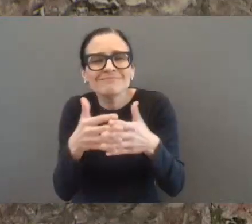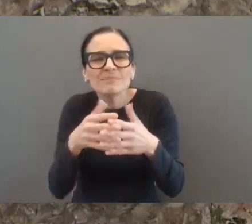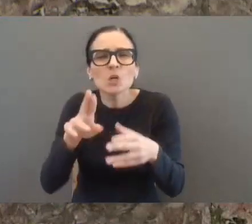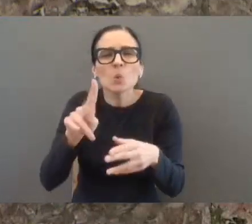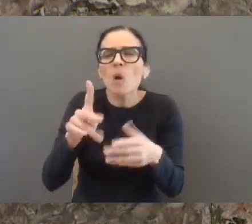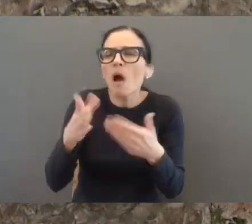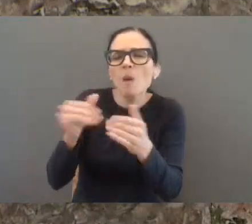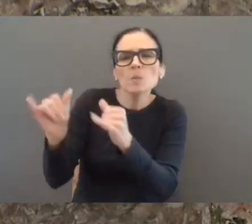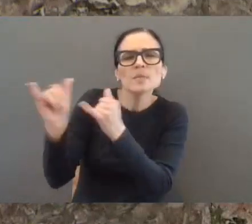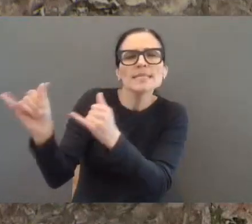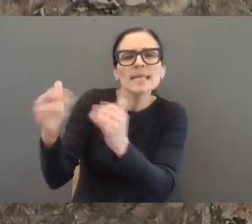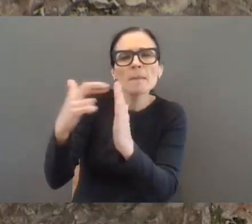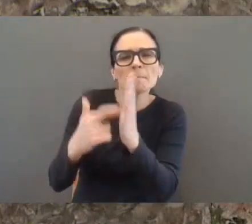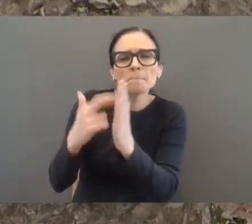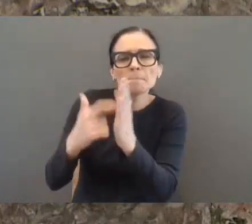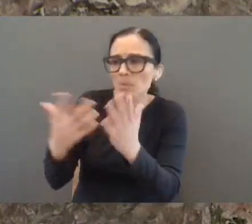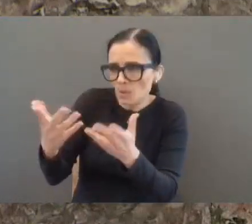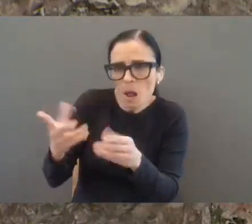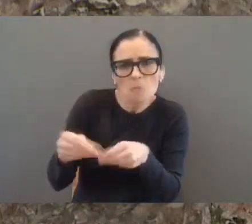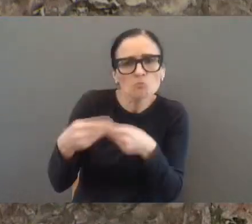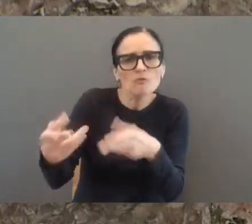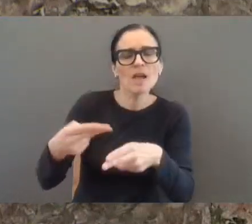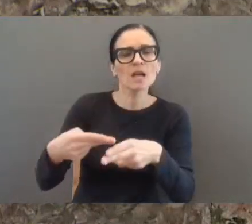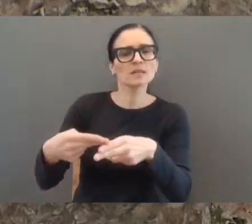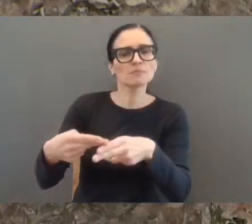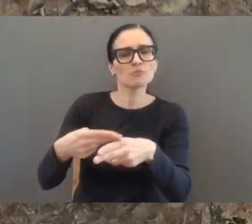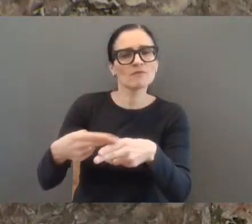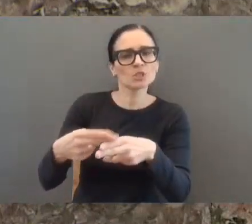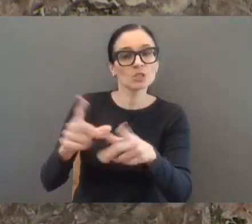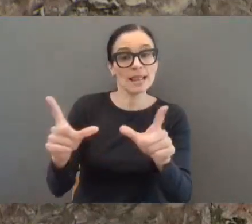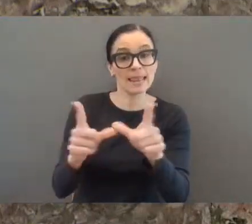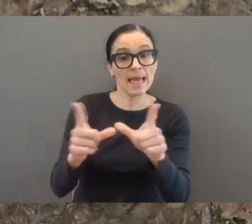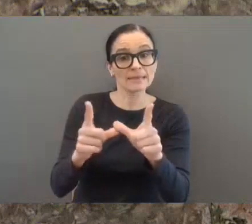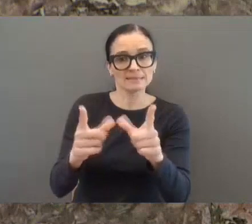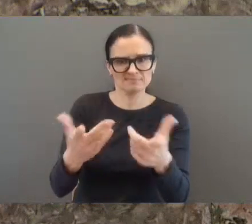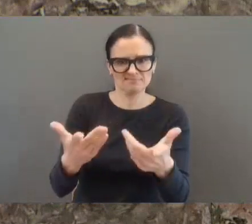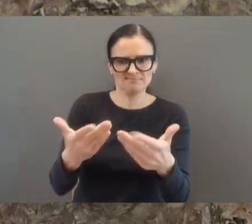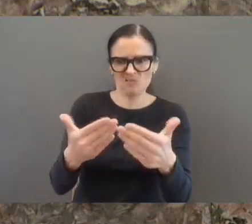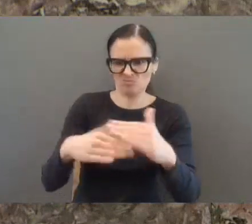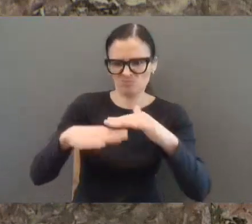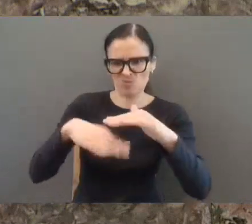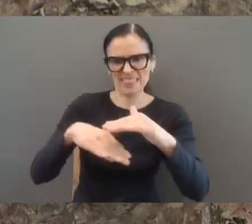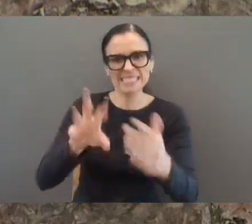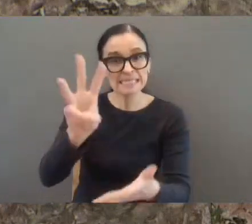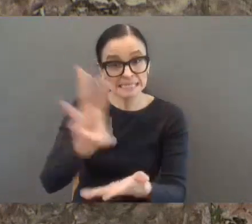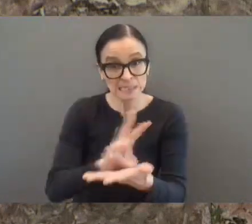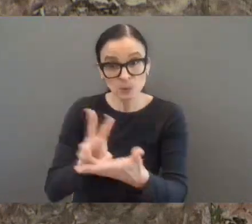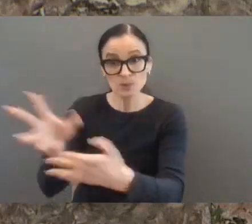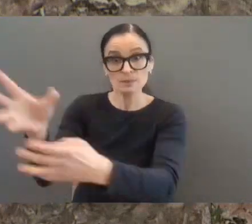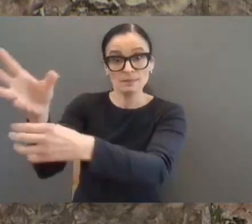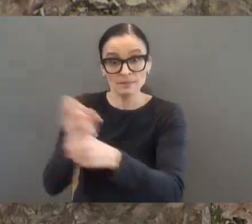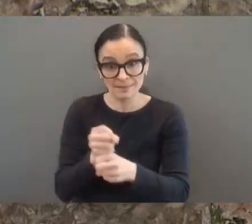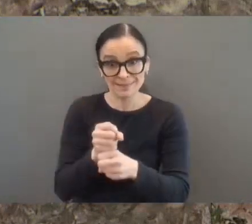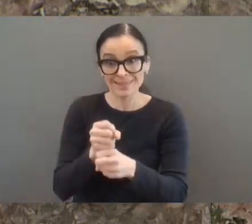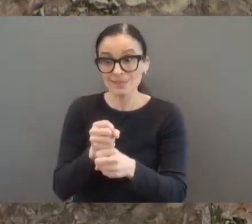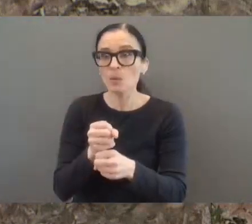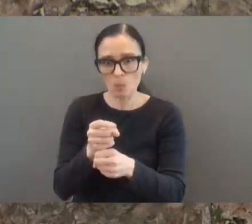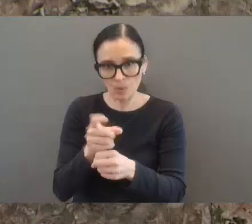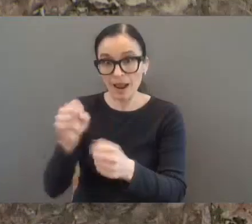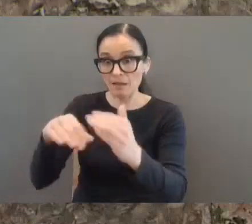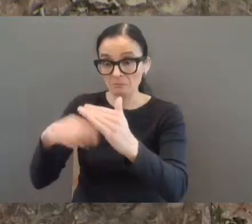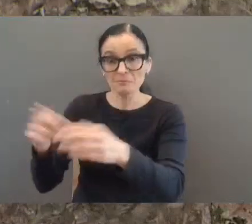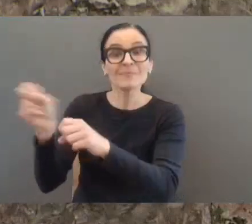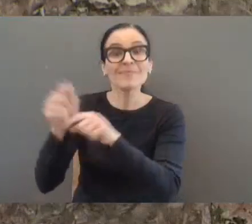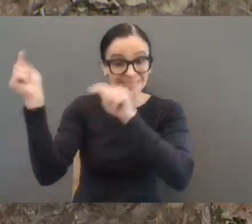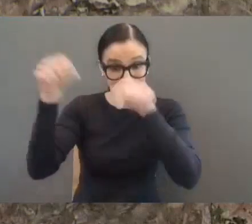6 weeks. Mr. Speaker, when somebody comes to British Columbia to practice medicine, we want them to be on the front lines. And that's why we're doing this